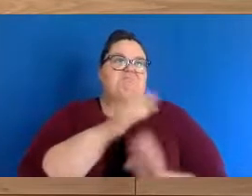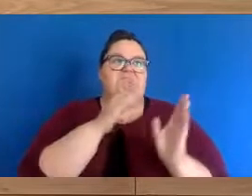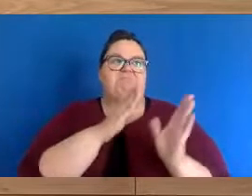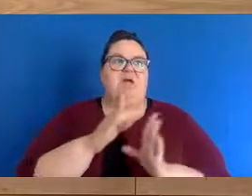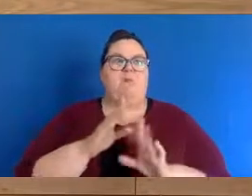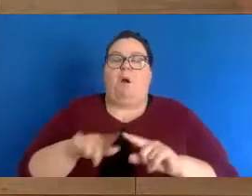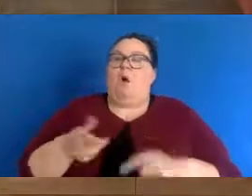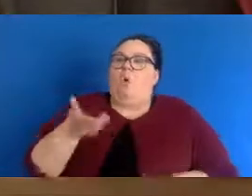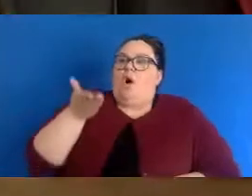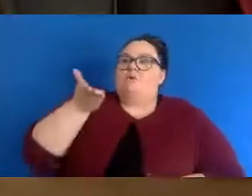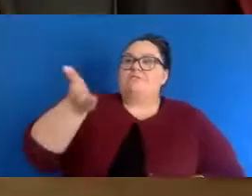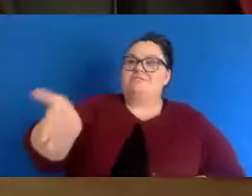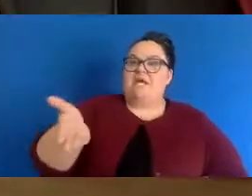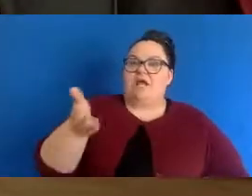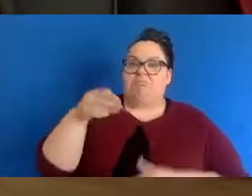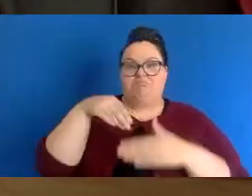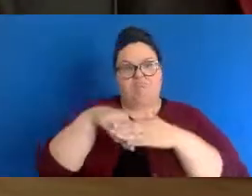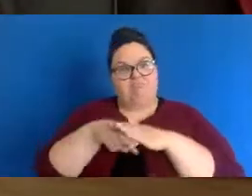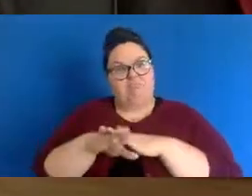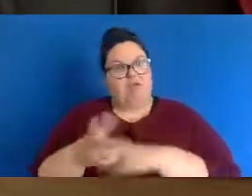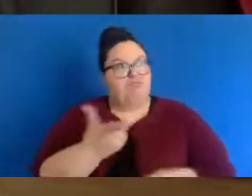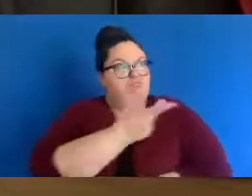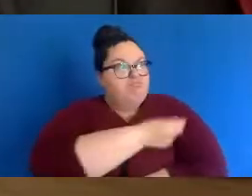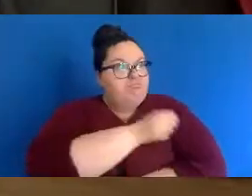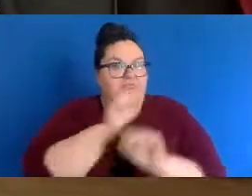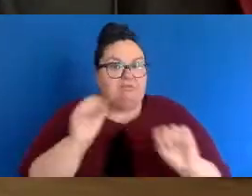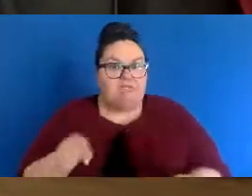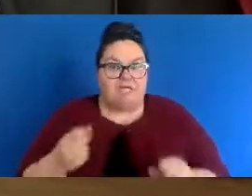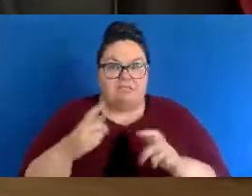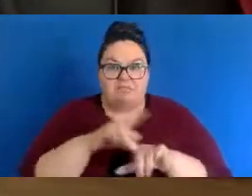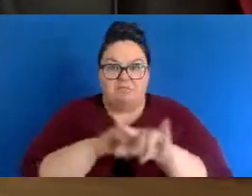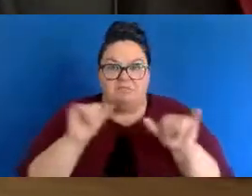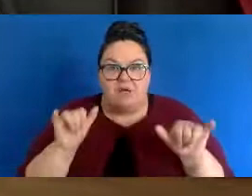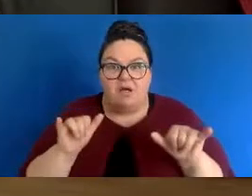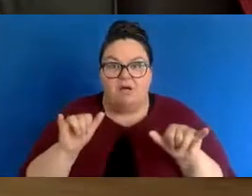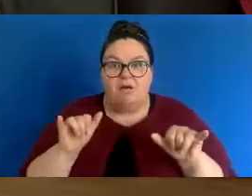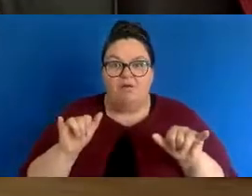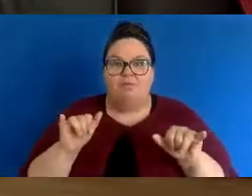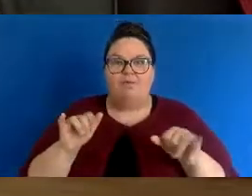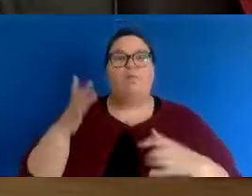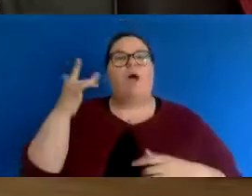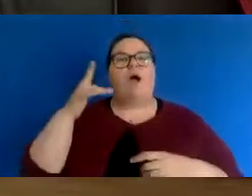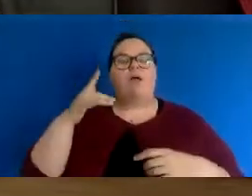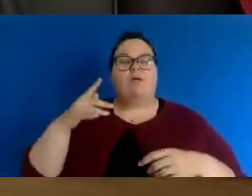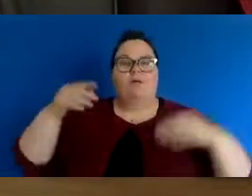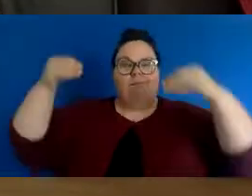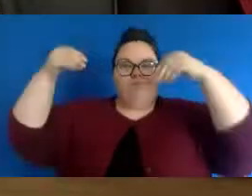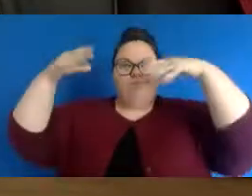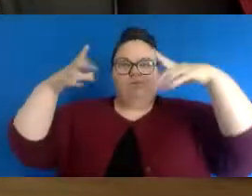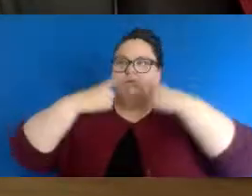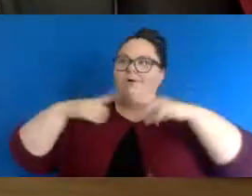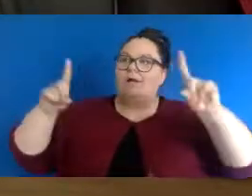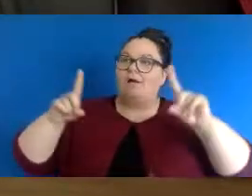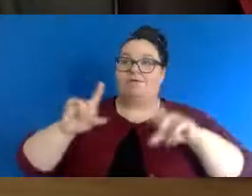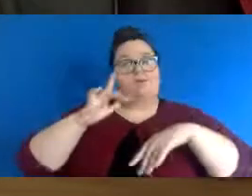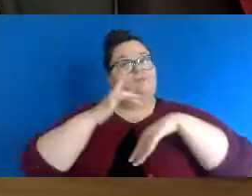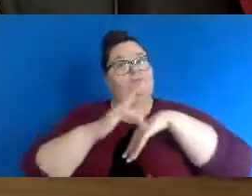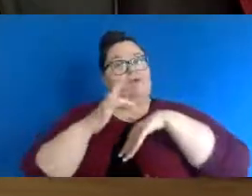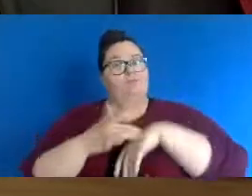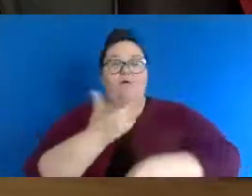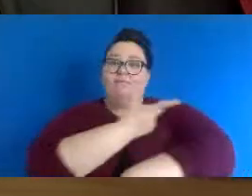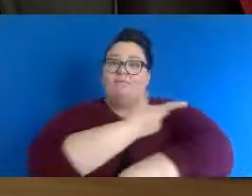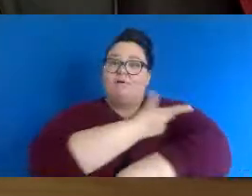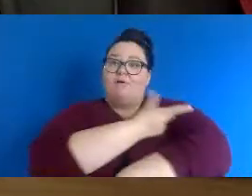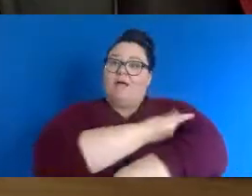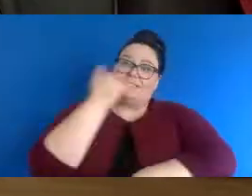be in a place where, such as a pharmacy, where they had made announcements over the PA system that if you